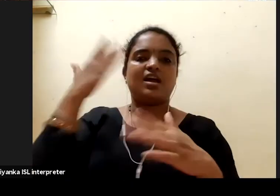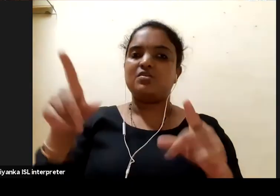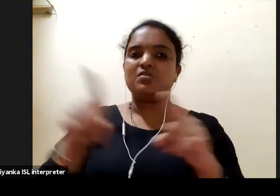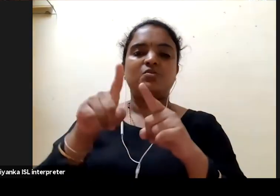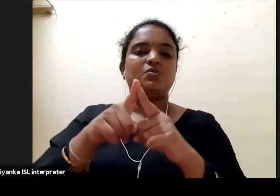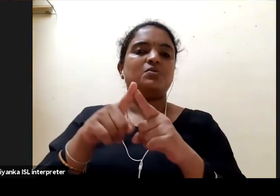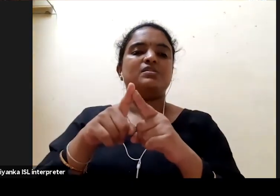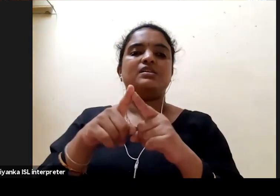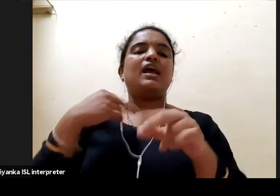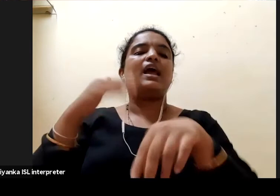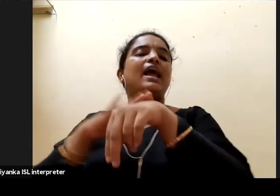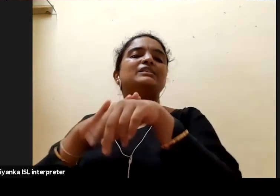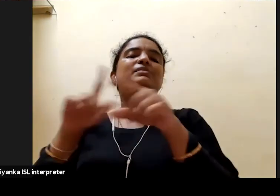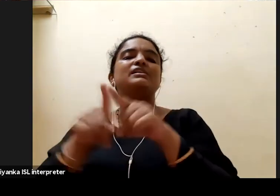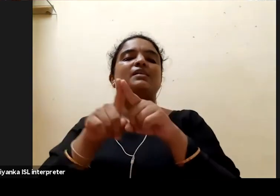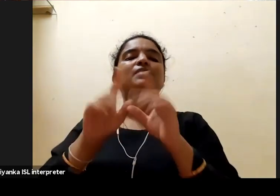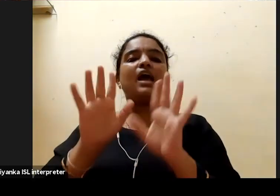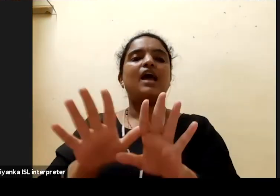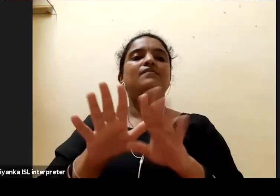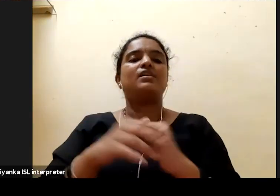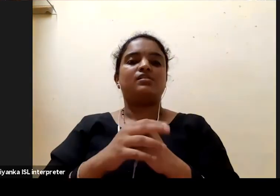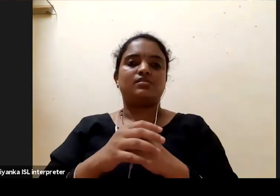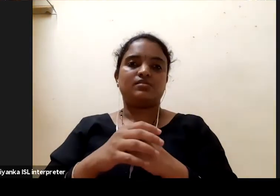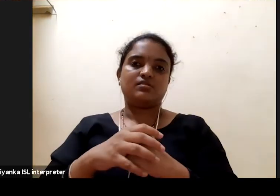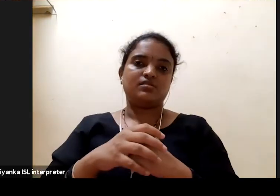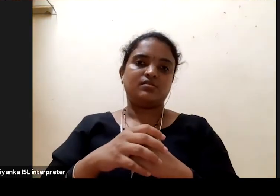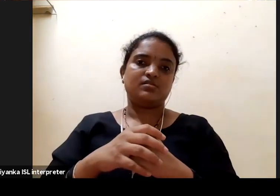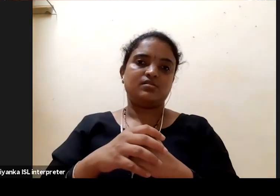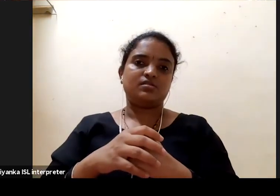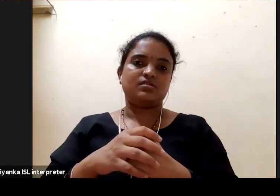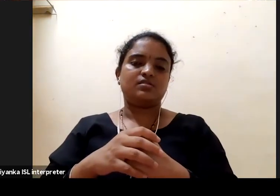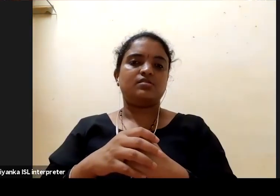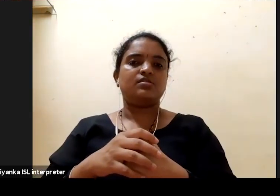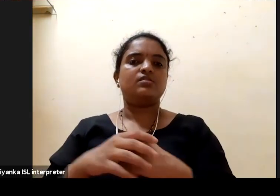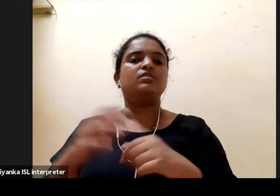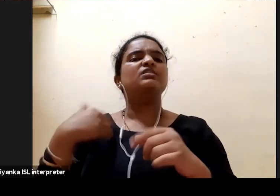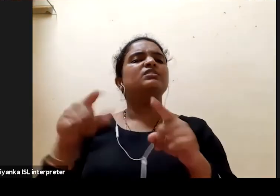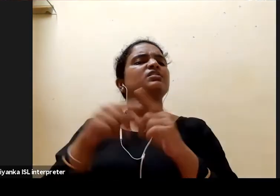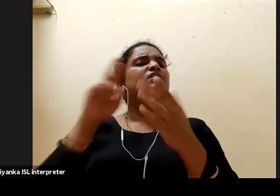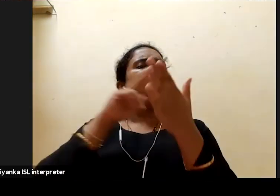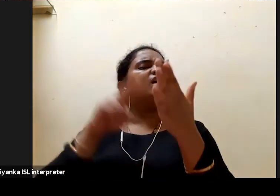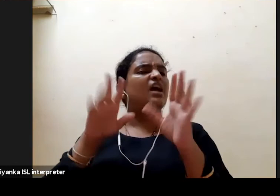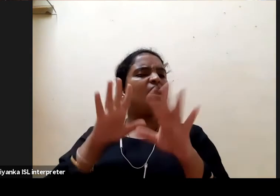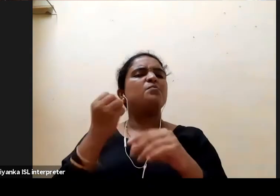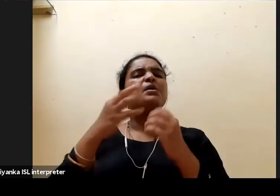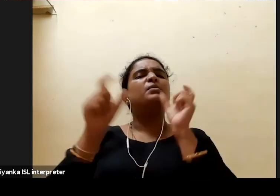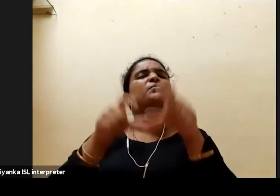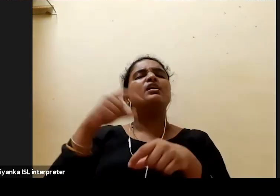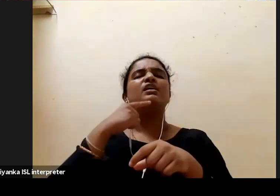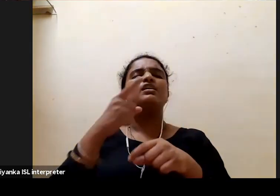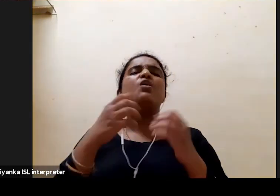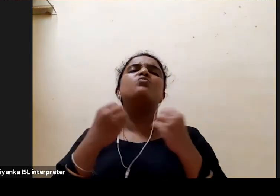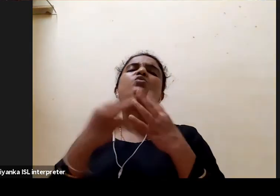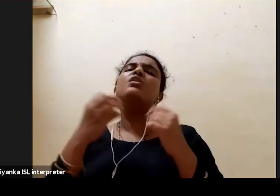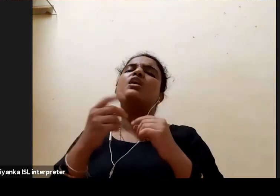you. Like they say in I've read this about a lot of writing where people say, so many